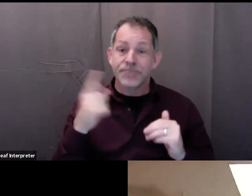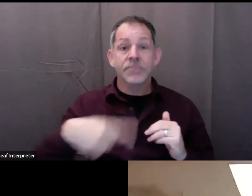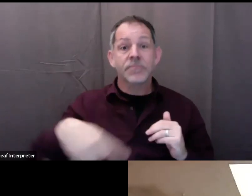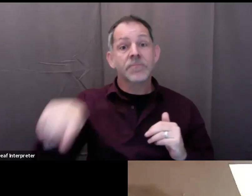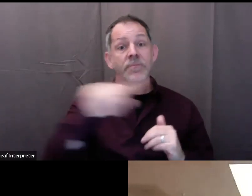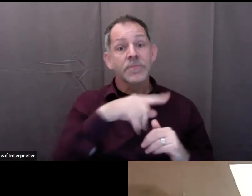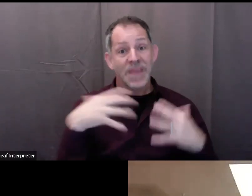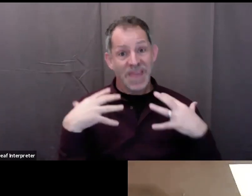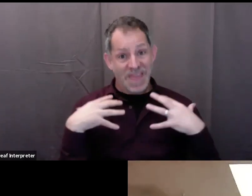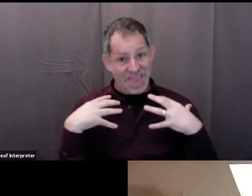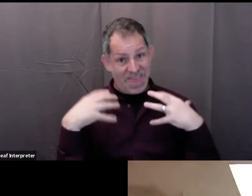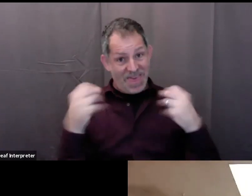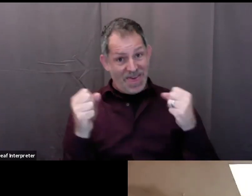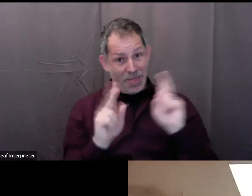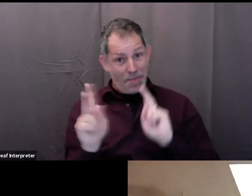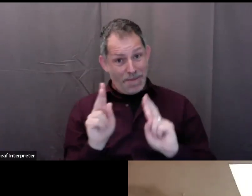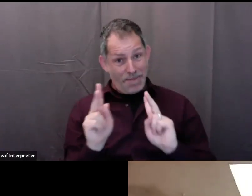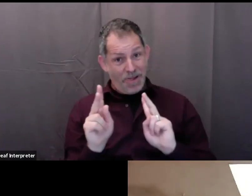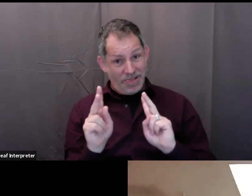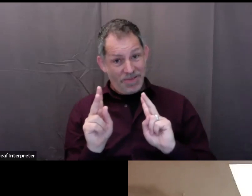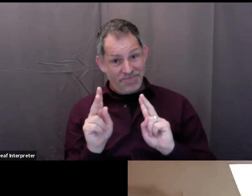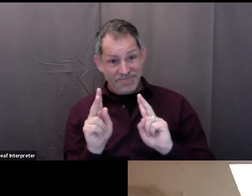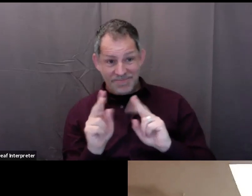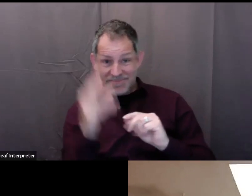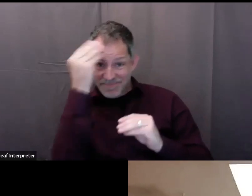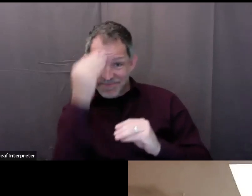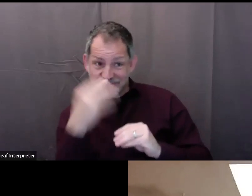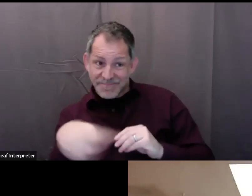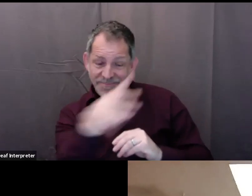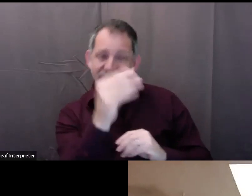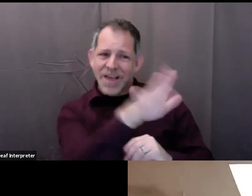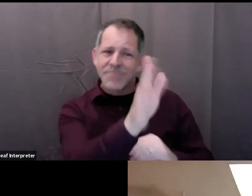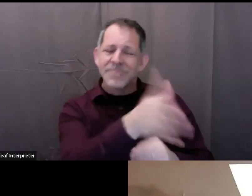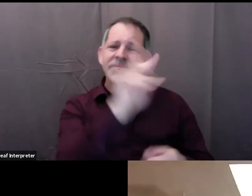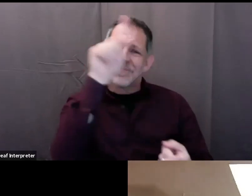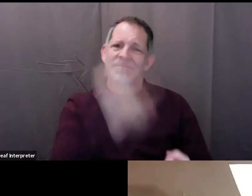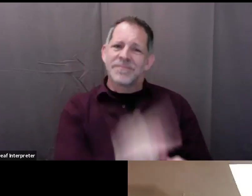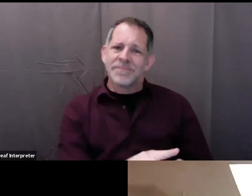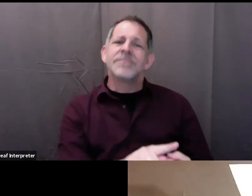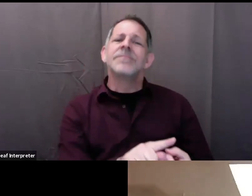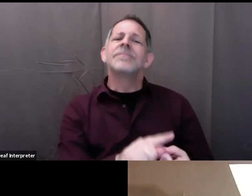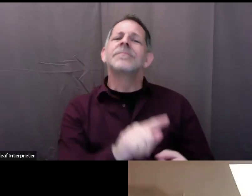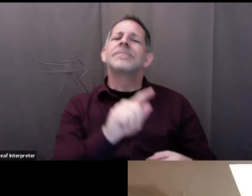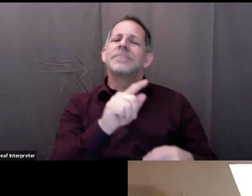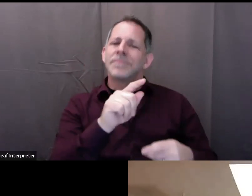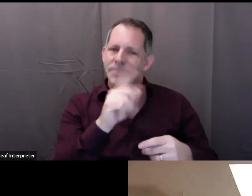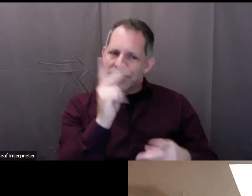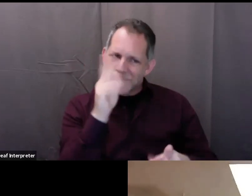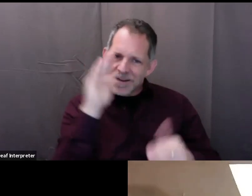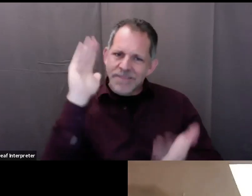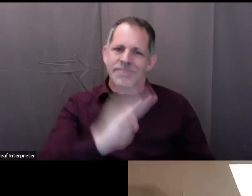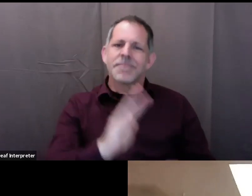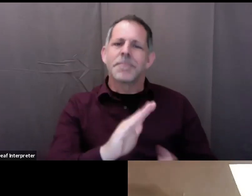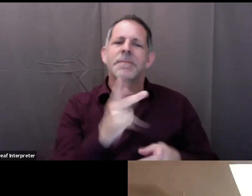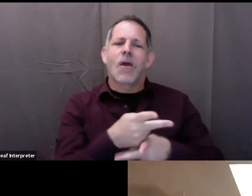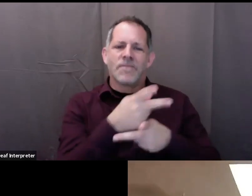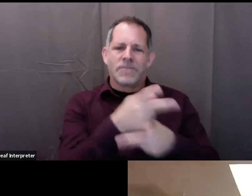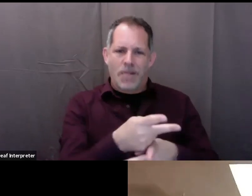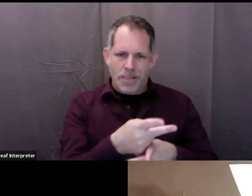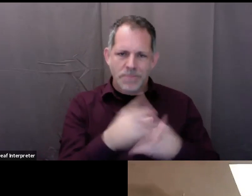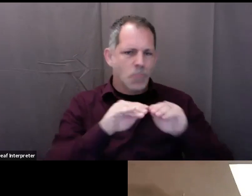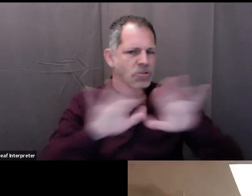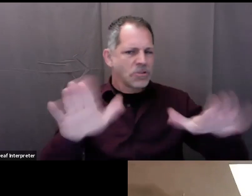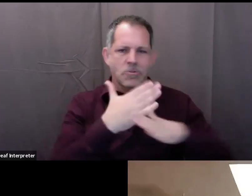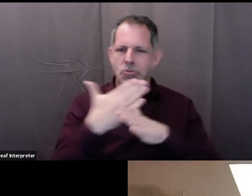case, please respond promptly, answer the phone. If we leave a message or text you, please respond in the same day.